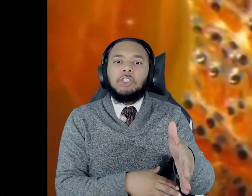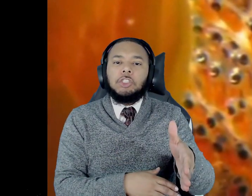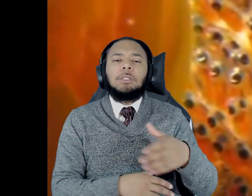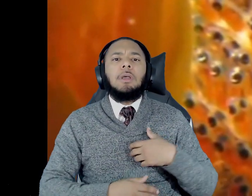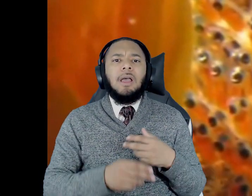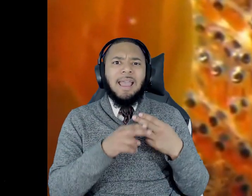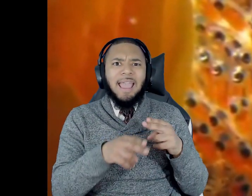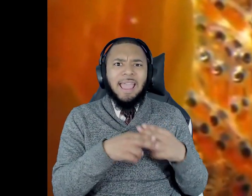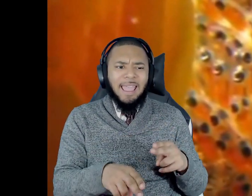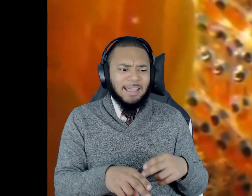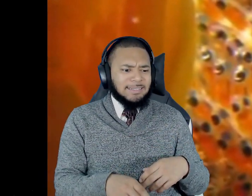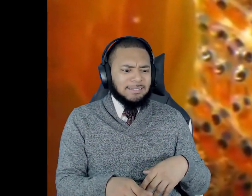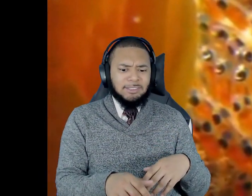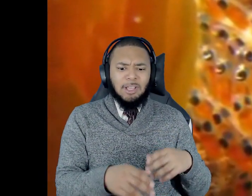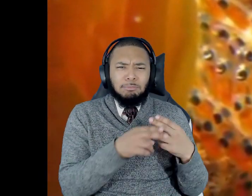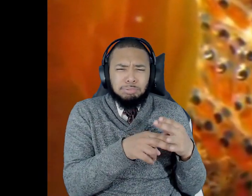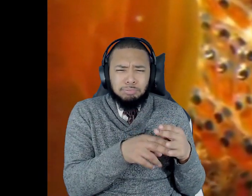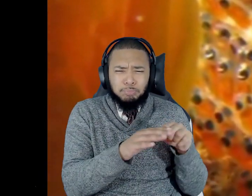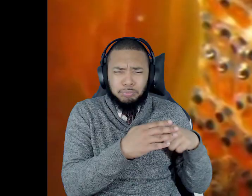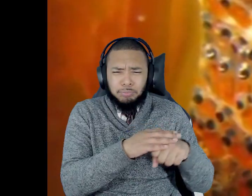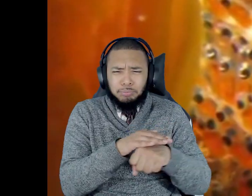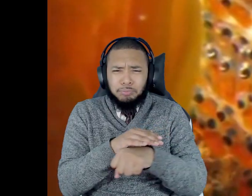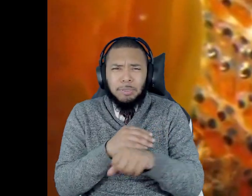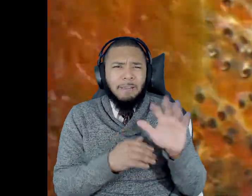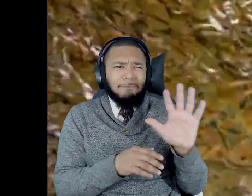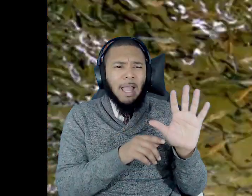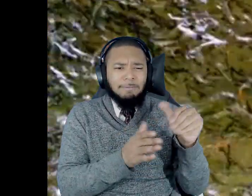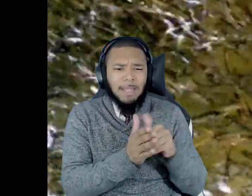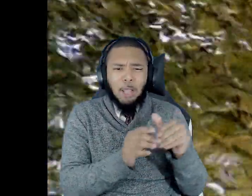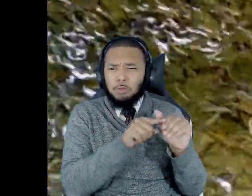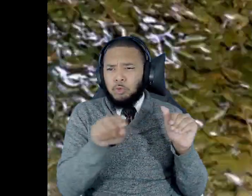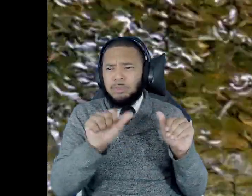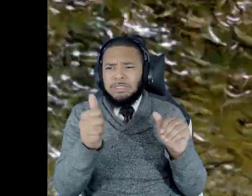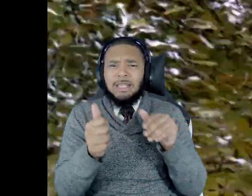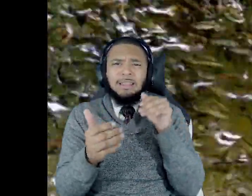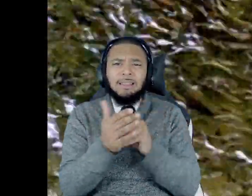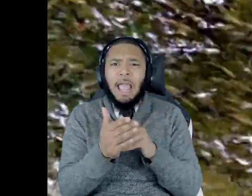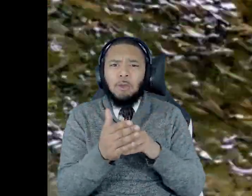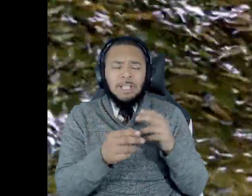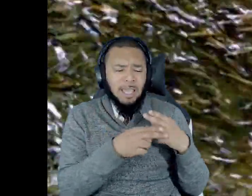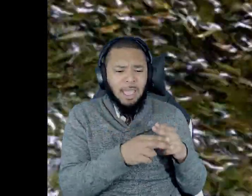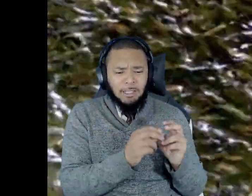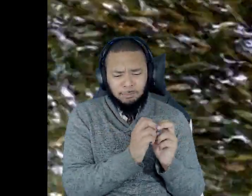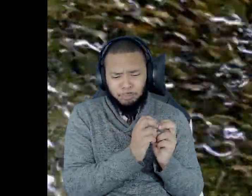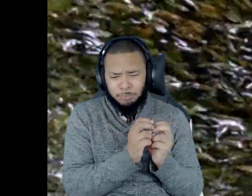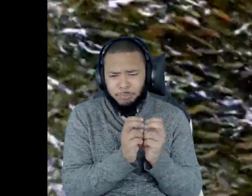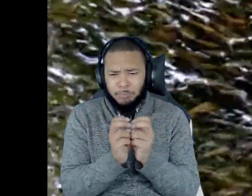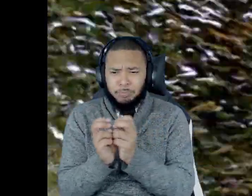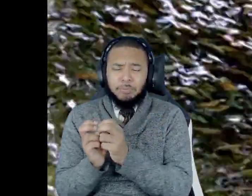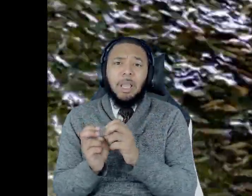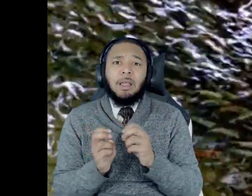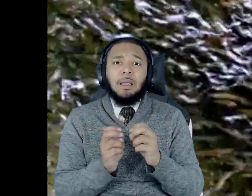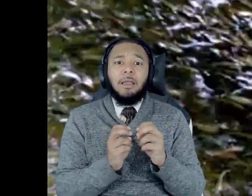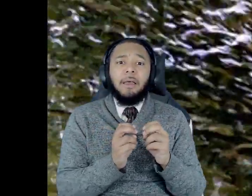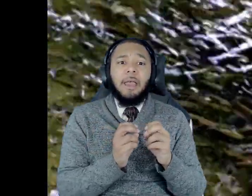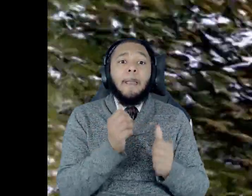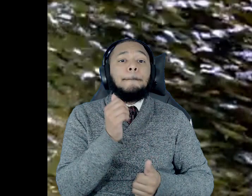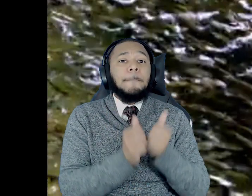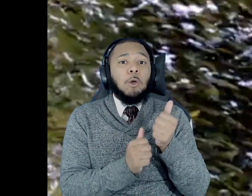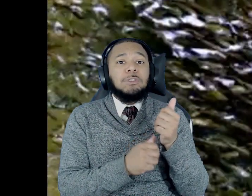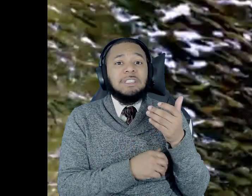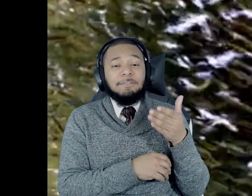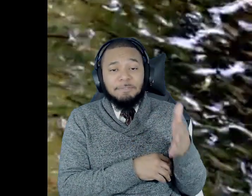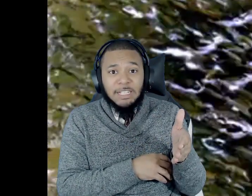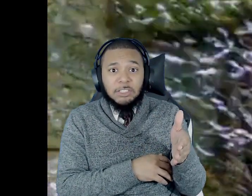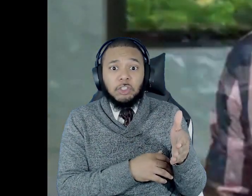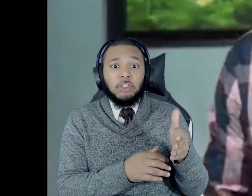lay, somewhere between 5,000, 10,000 eggs at once. All the fish hatch, and in most fish species, there